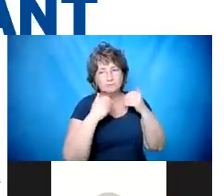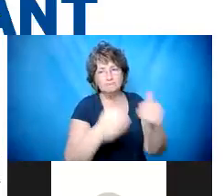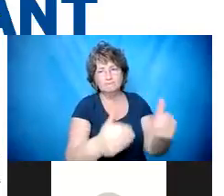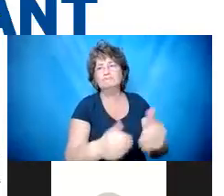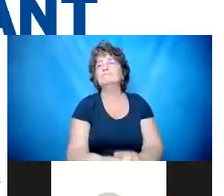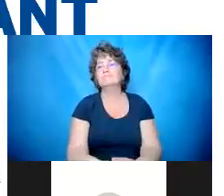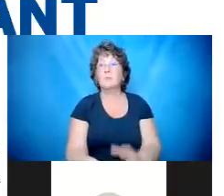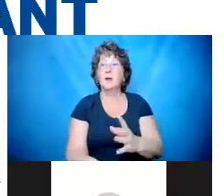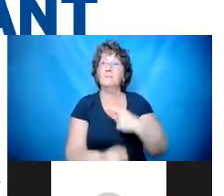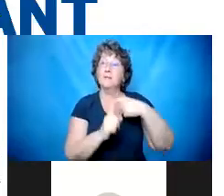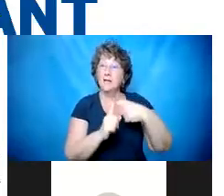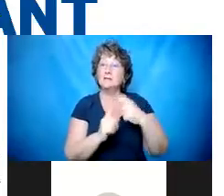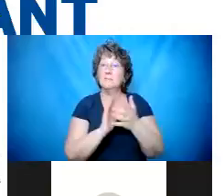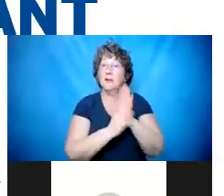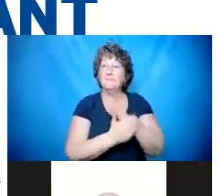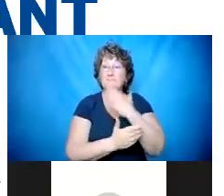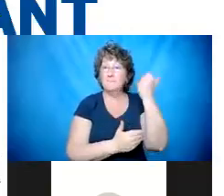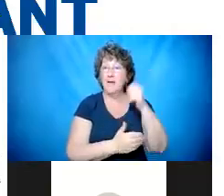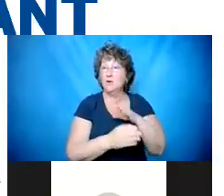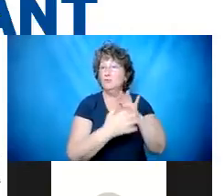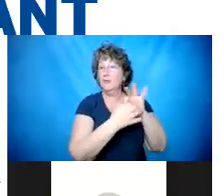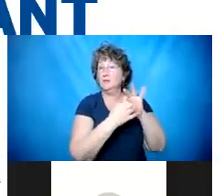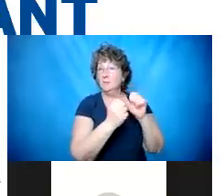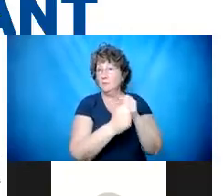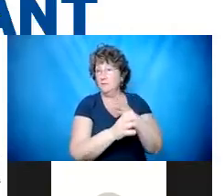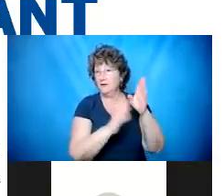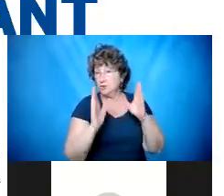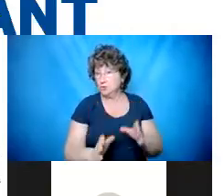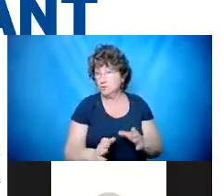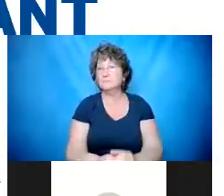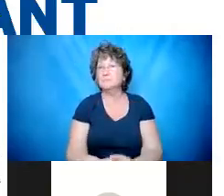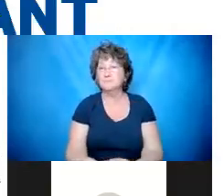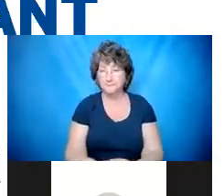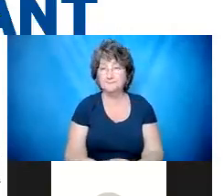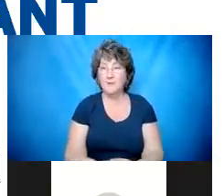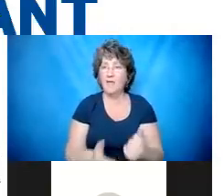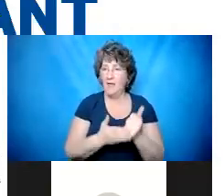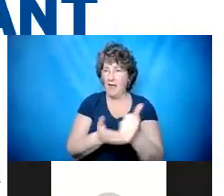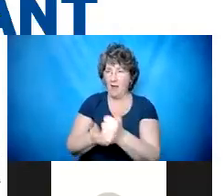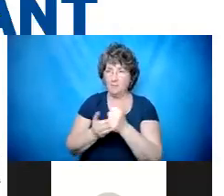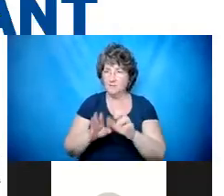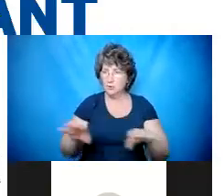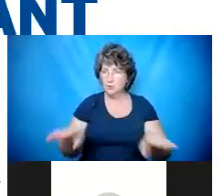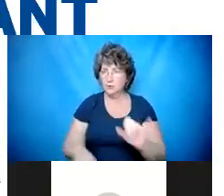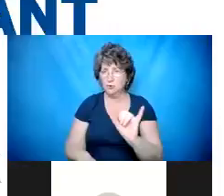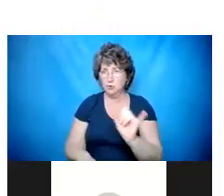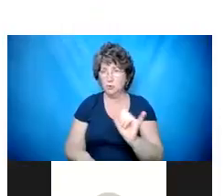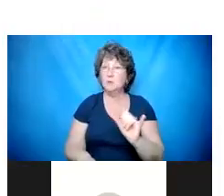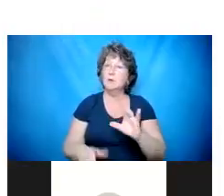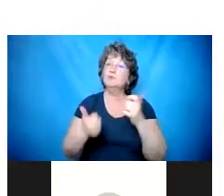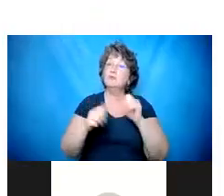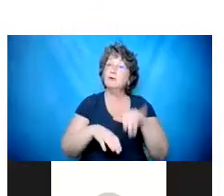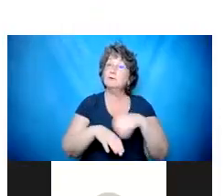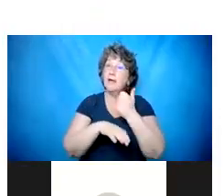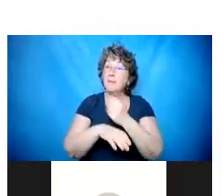professionals. Services are provided either through phone contacts, in-office appointments, and home visits whenever possible.